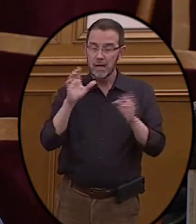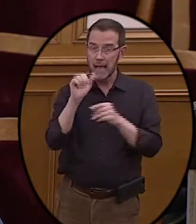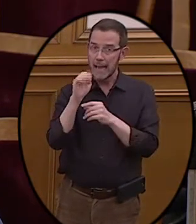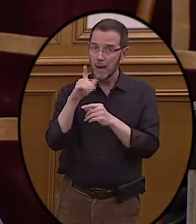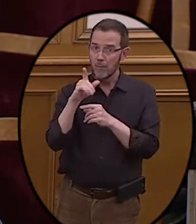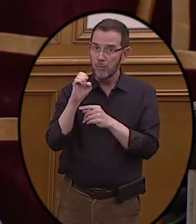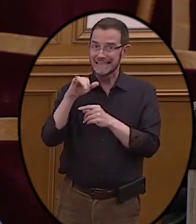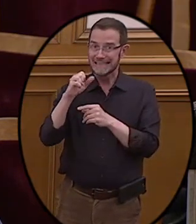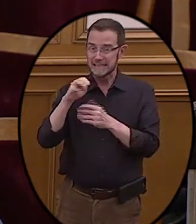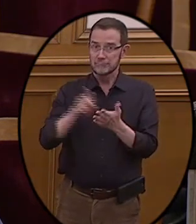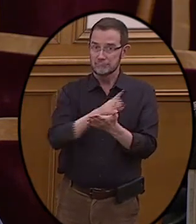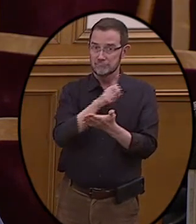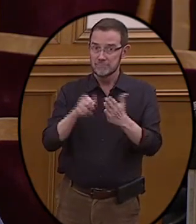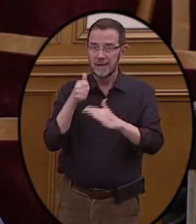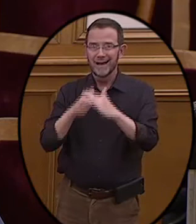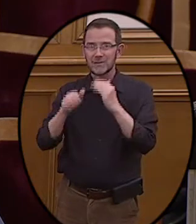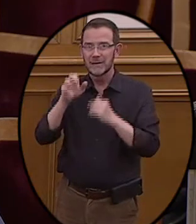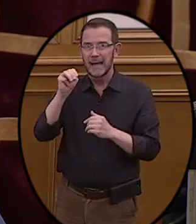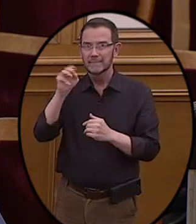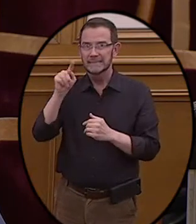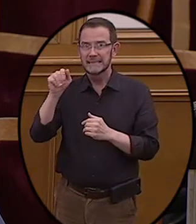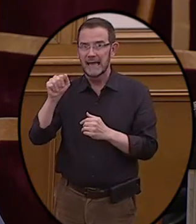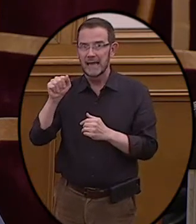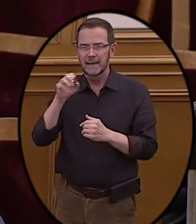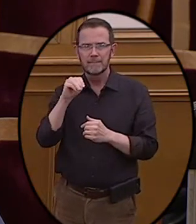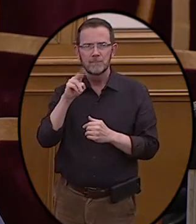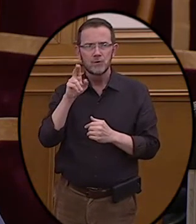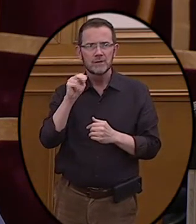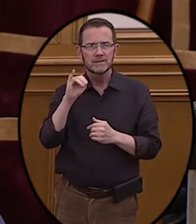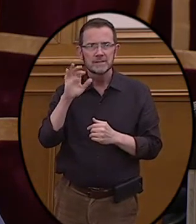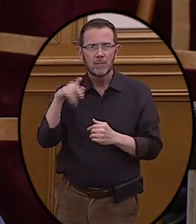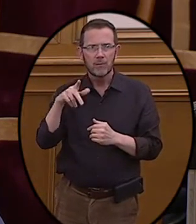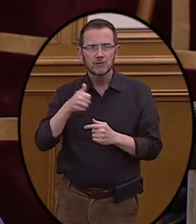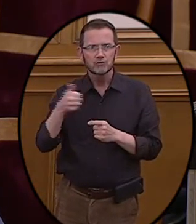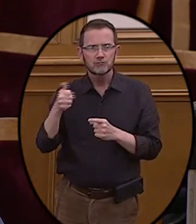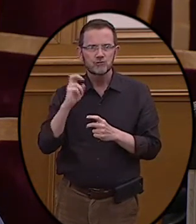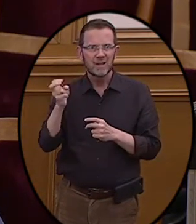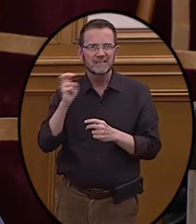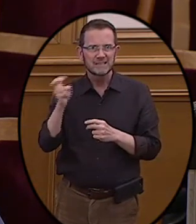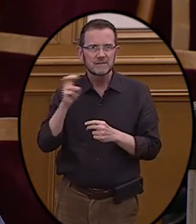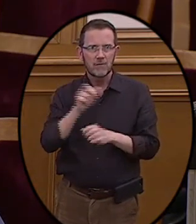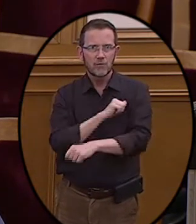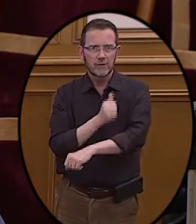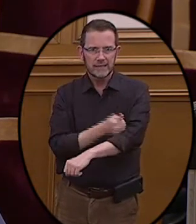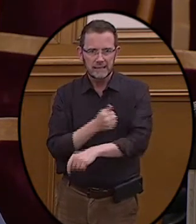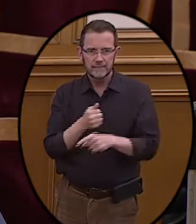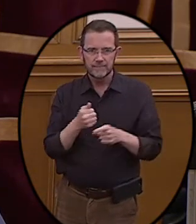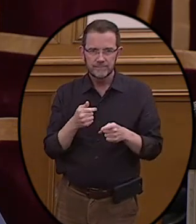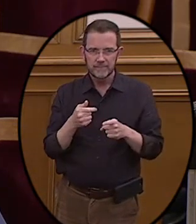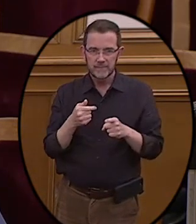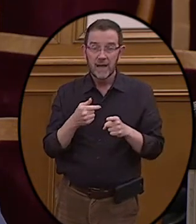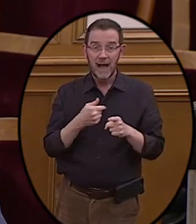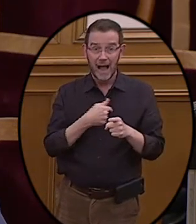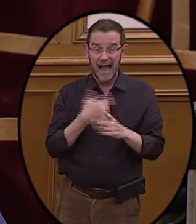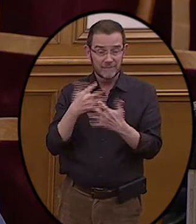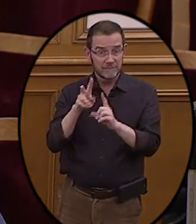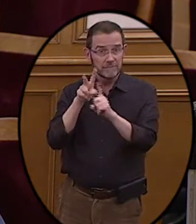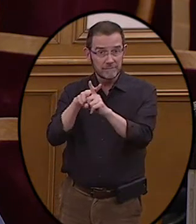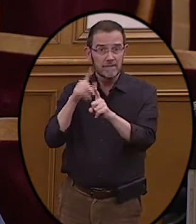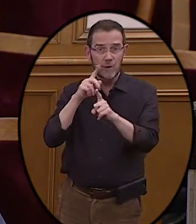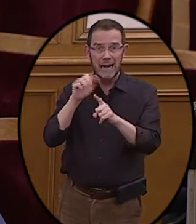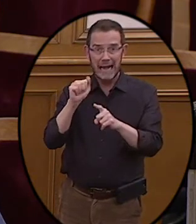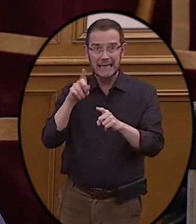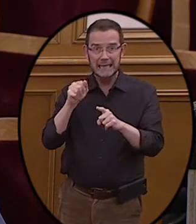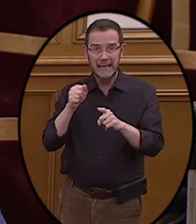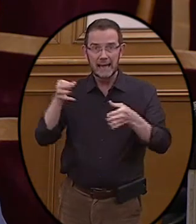San Francisco MTA, Municipal Transit Authority. They recently canceled all 4 of my upcoming ADA hearings while I was